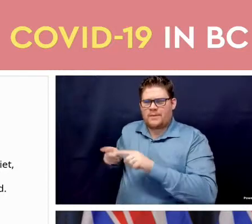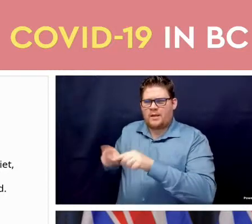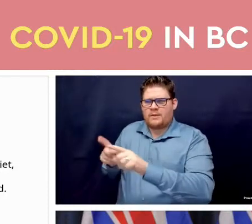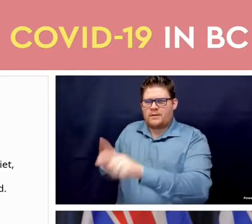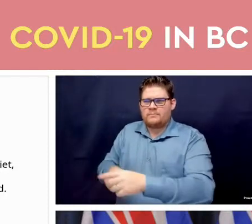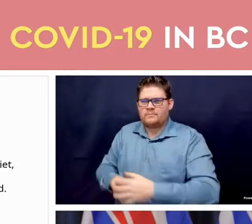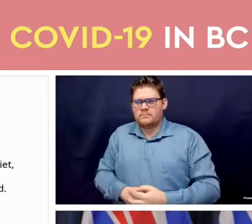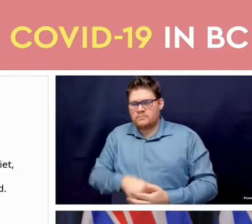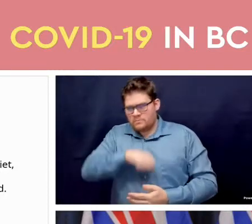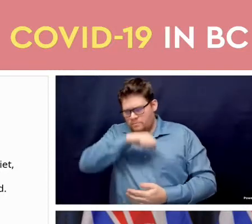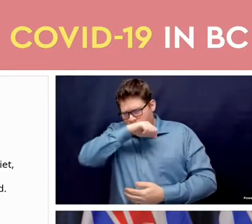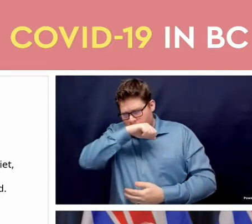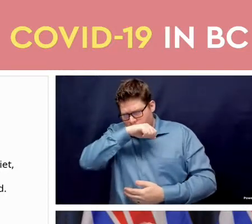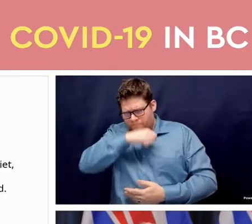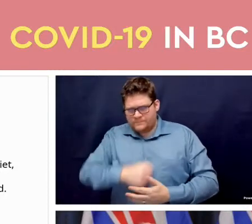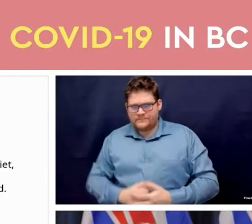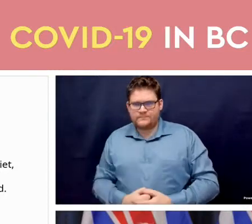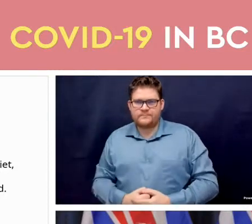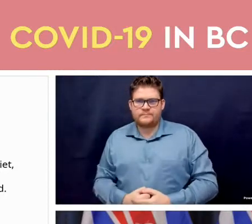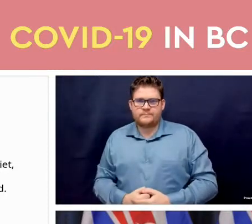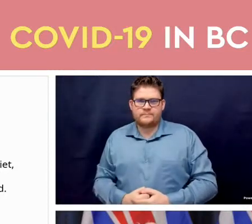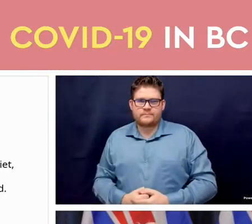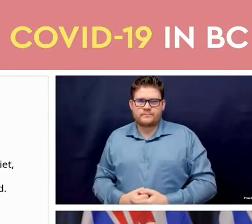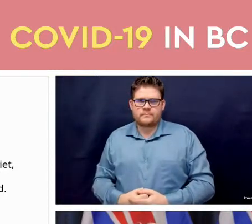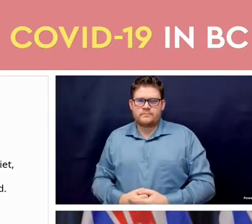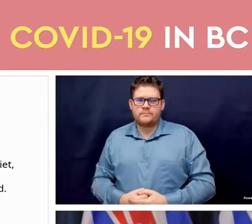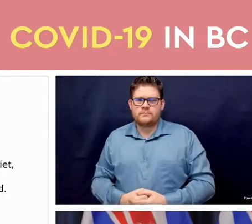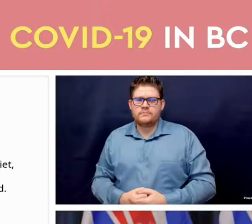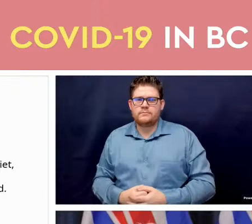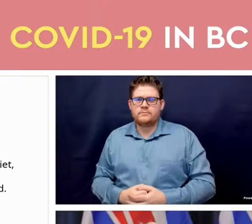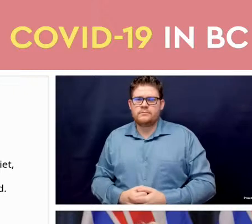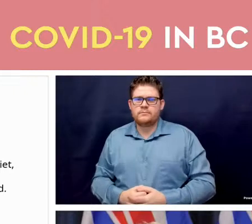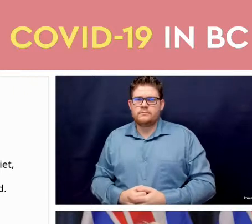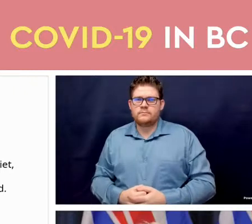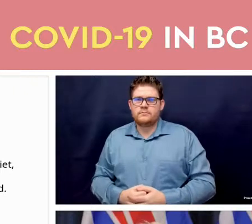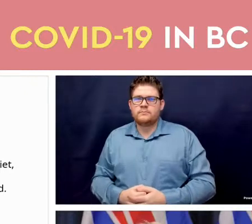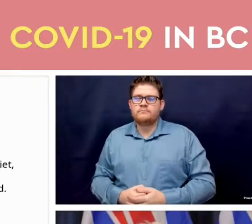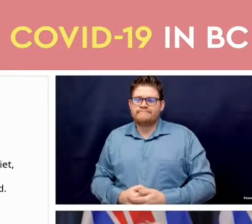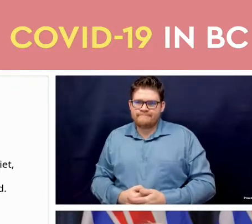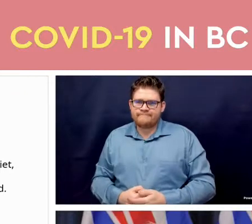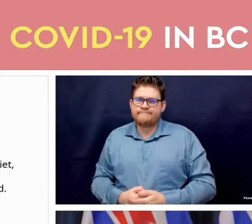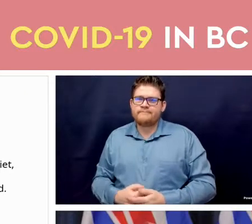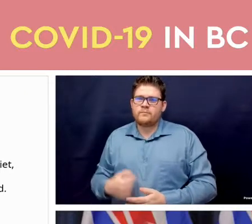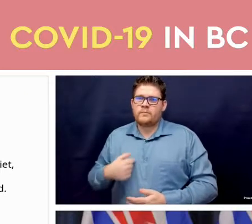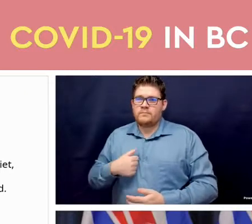in, as you know, restrictions on gatherings and events, some of which